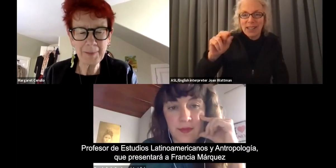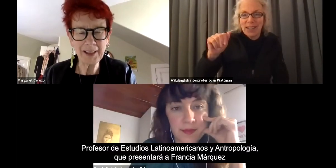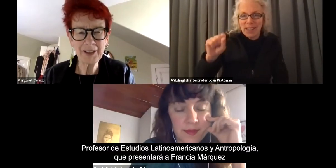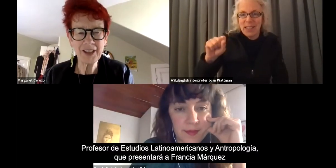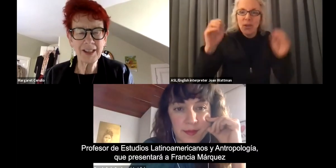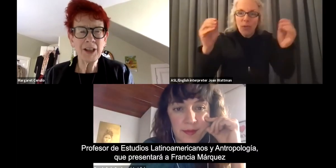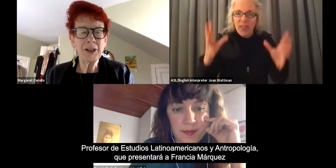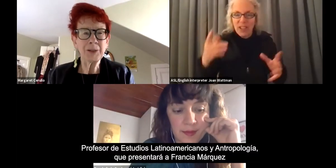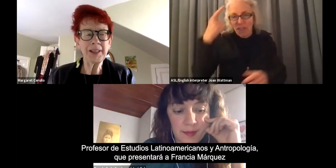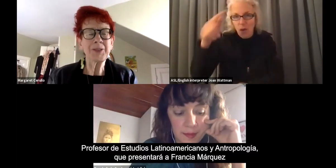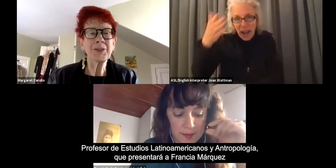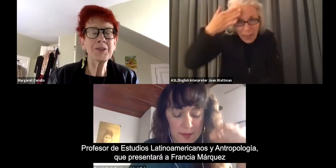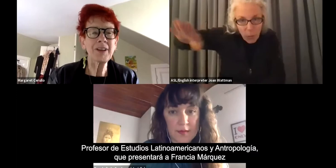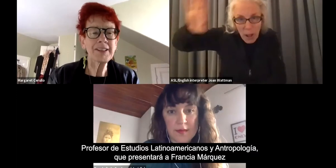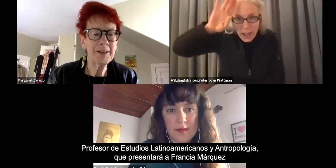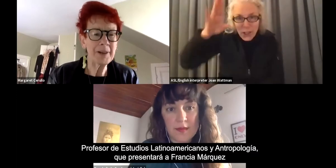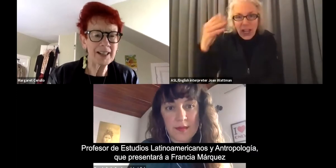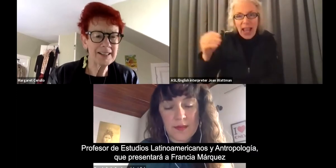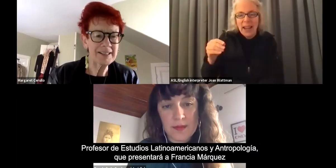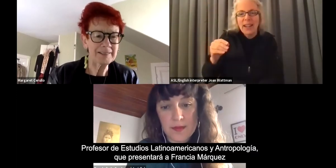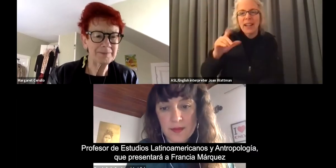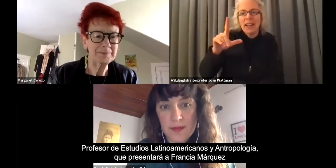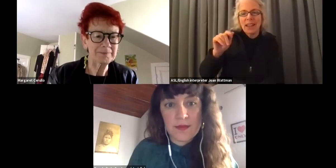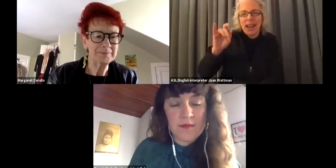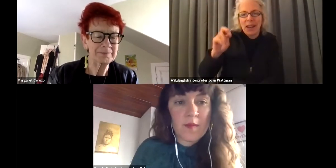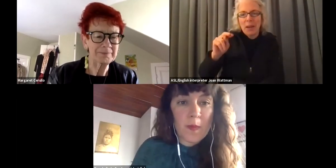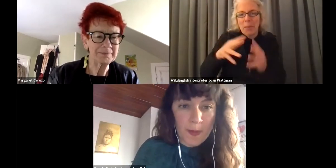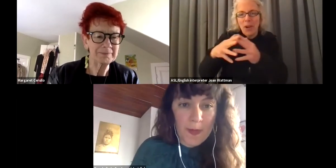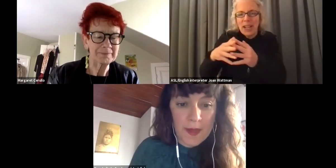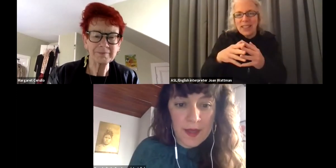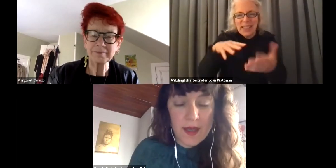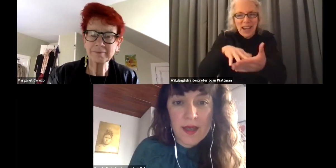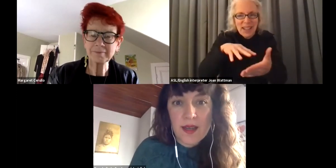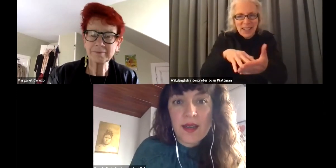and Anthropology, who will introduce Francia Marquez.